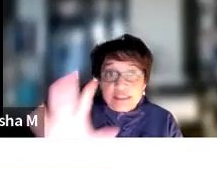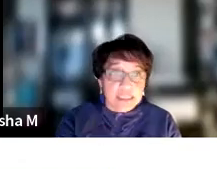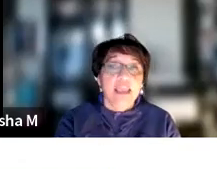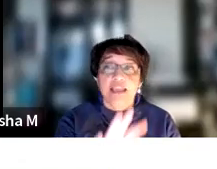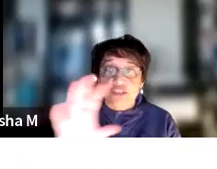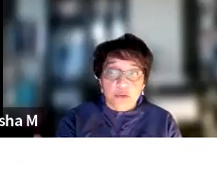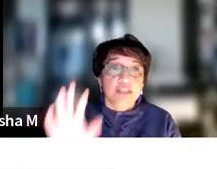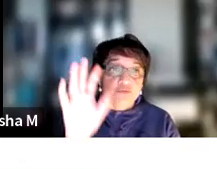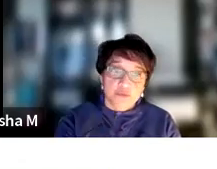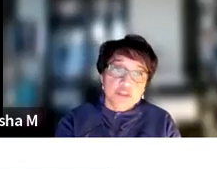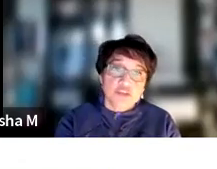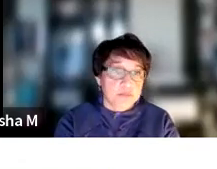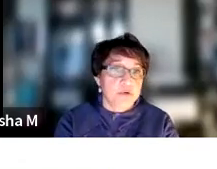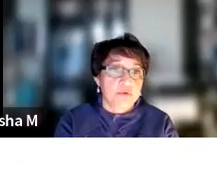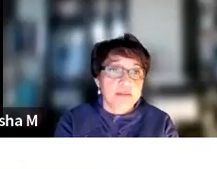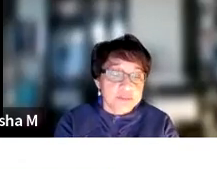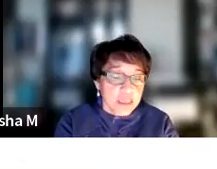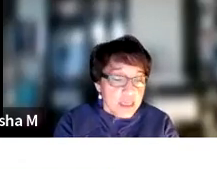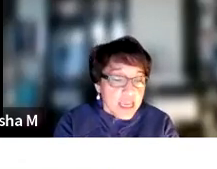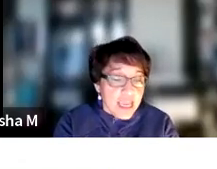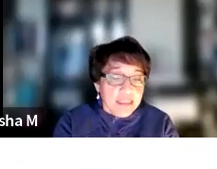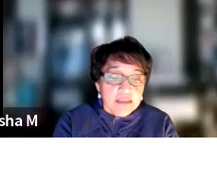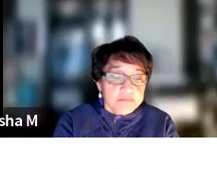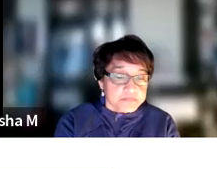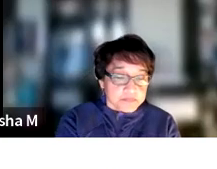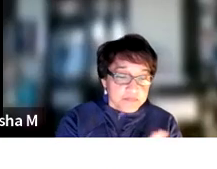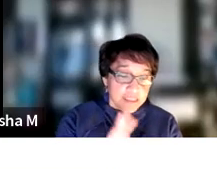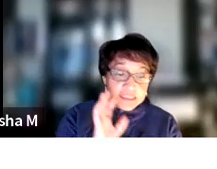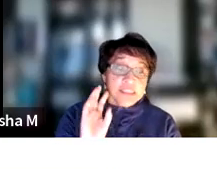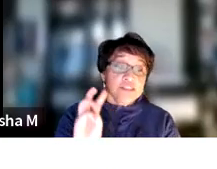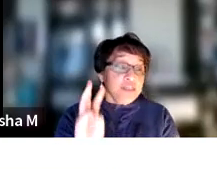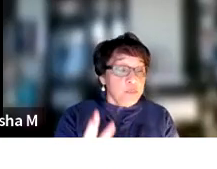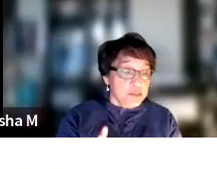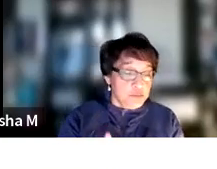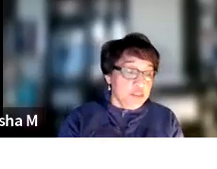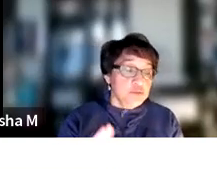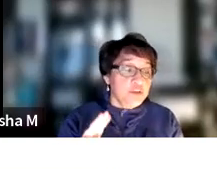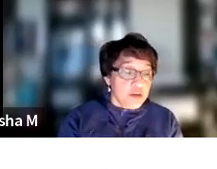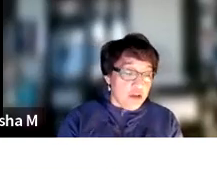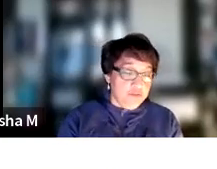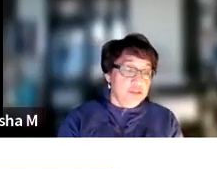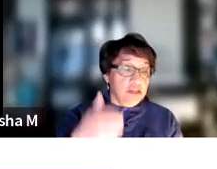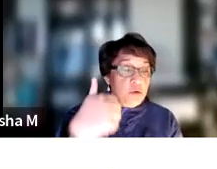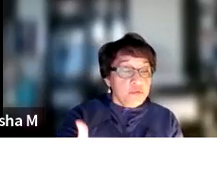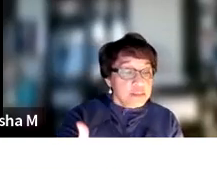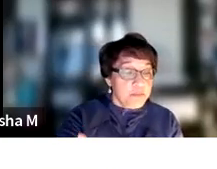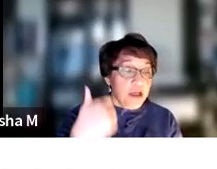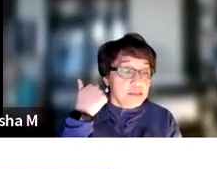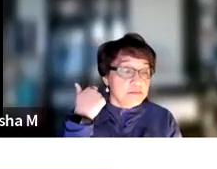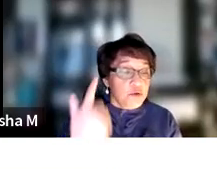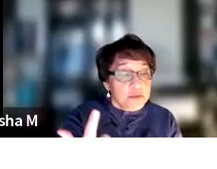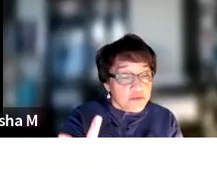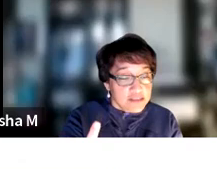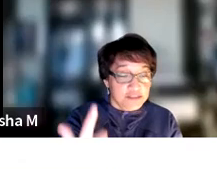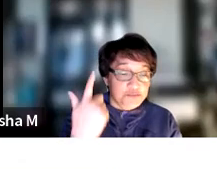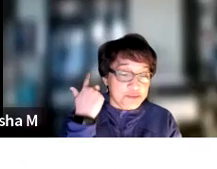through HCA and DOH from regional programs. And then there's three words we use very often today: